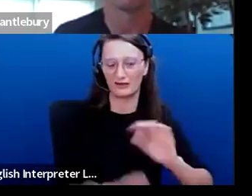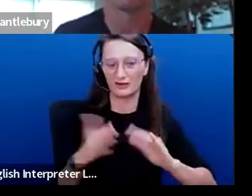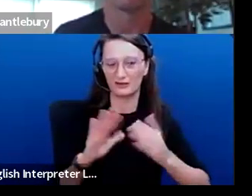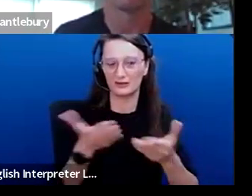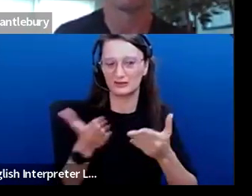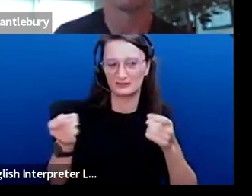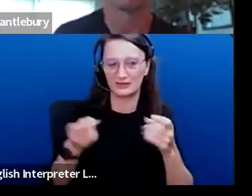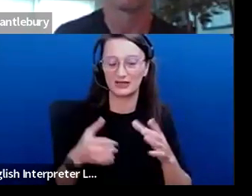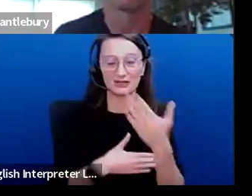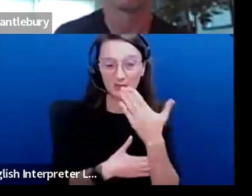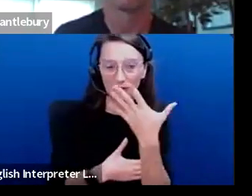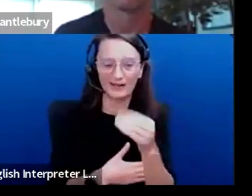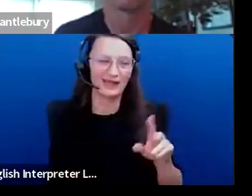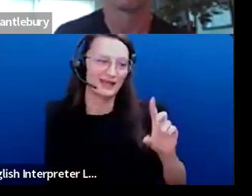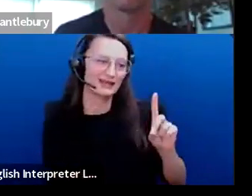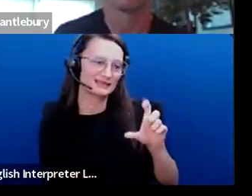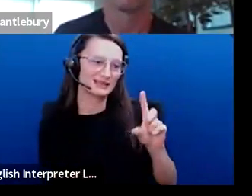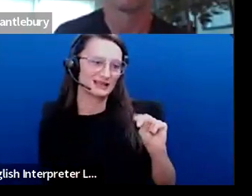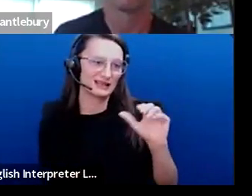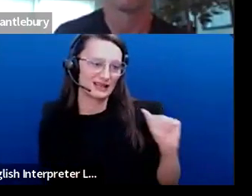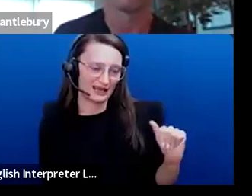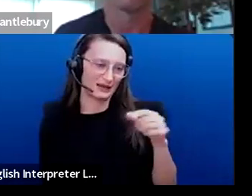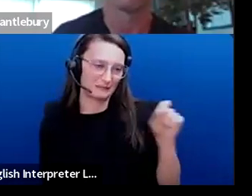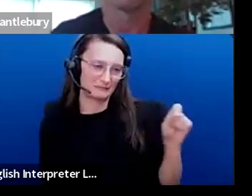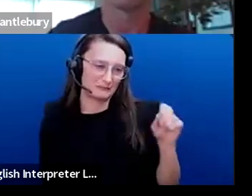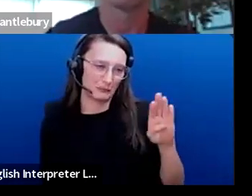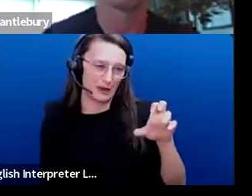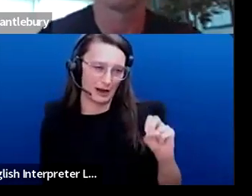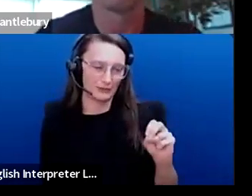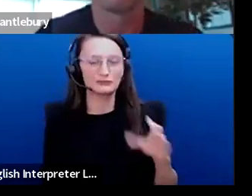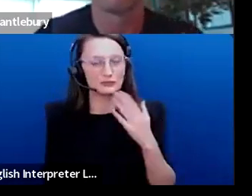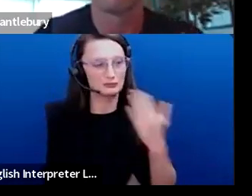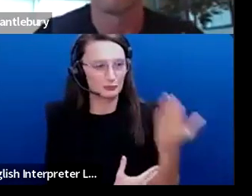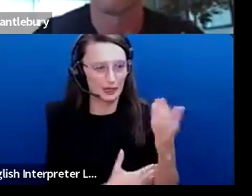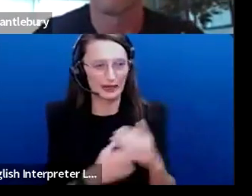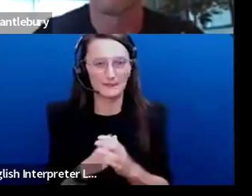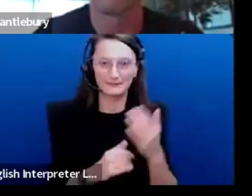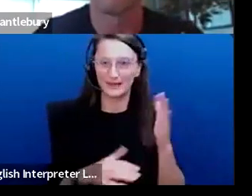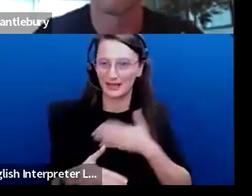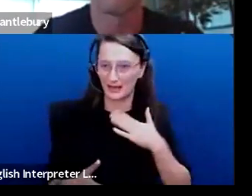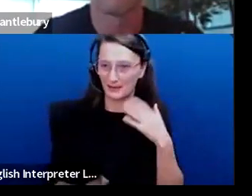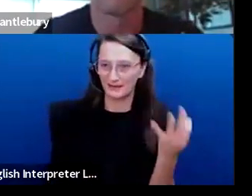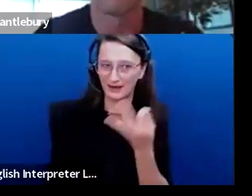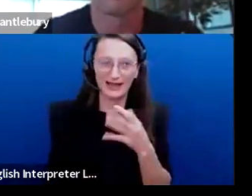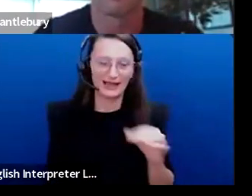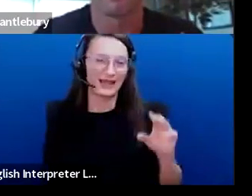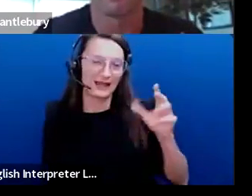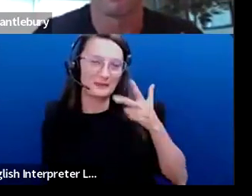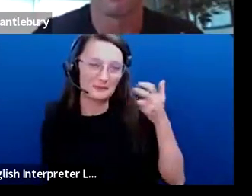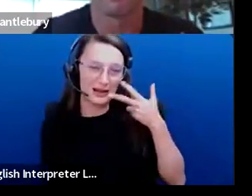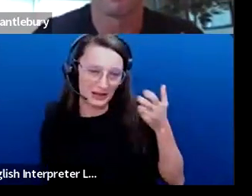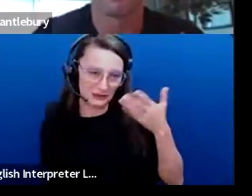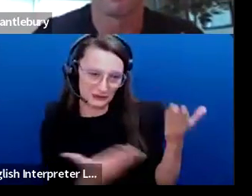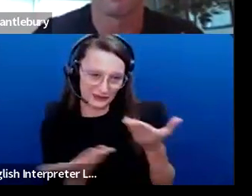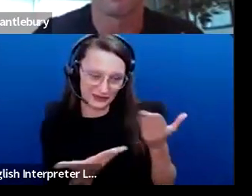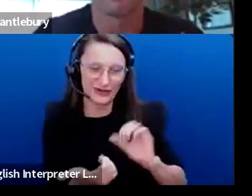morning. And I see Miss Delana Eskridge Brown. Good morning, Miss Brown. Happy Friday. And we have Michael on, our Deaf